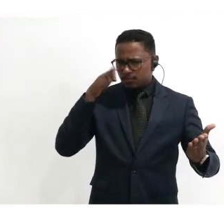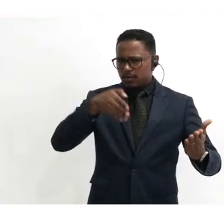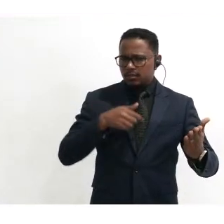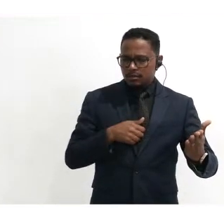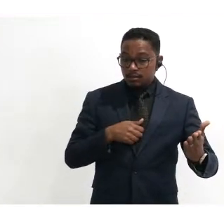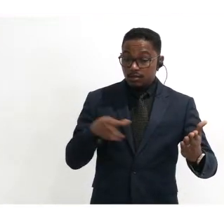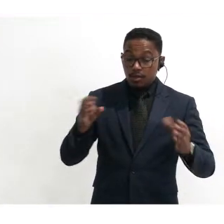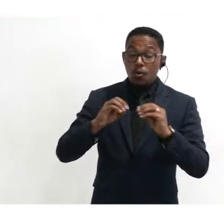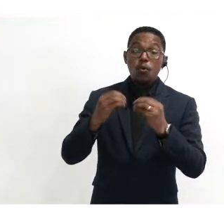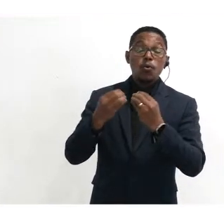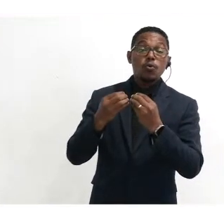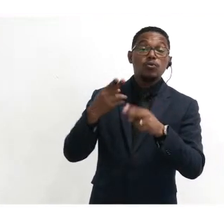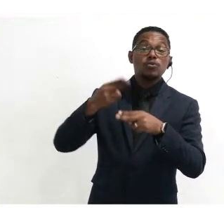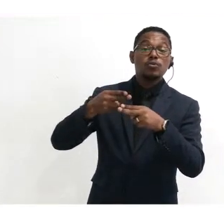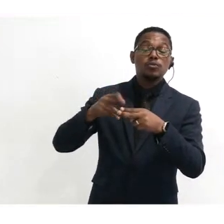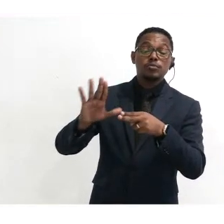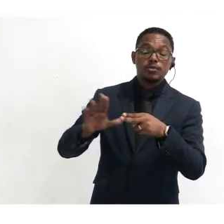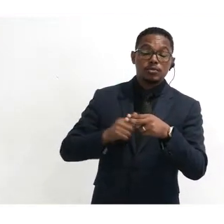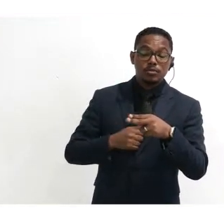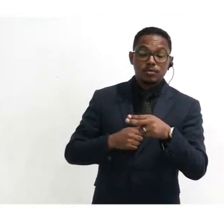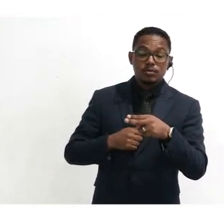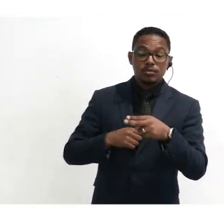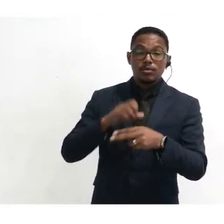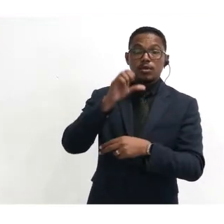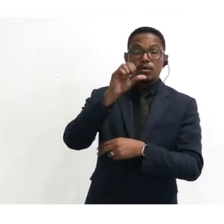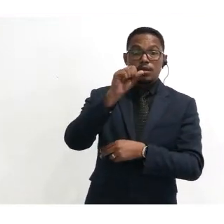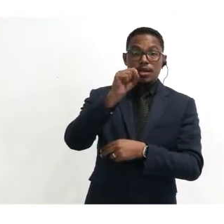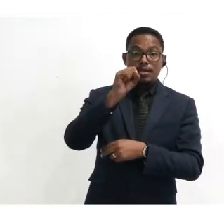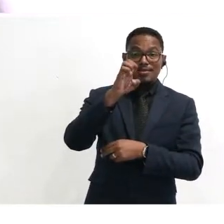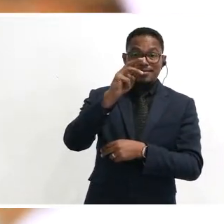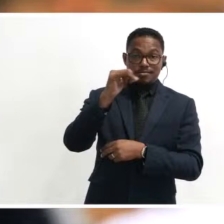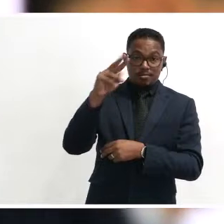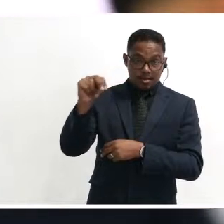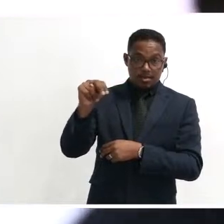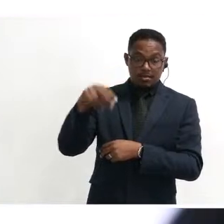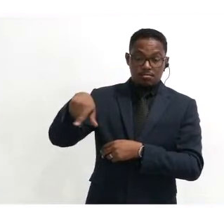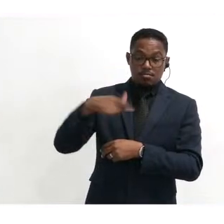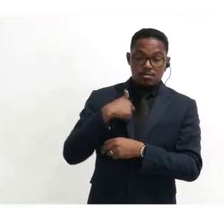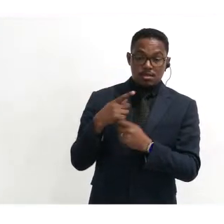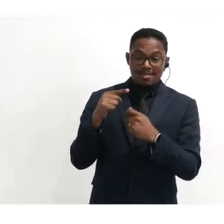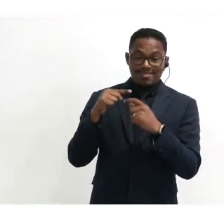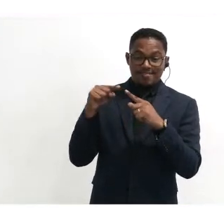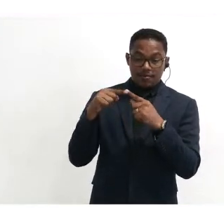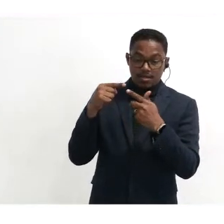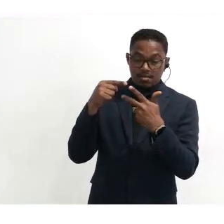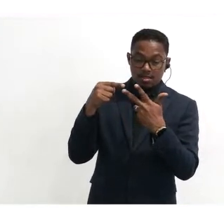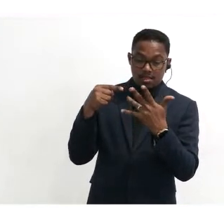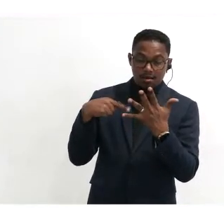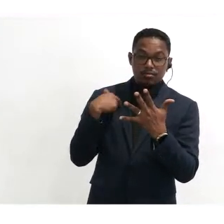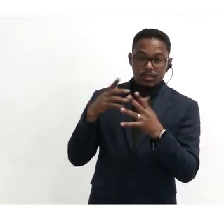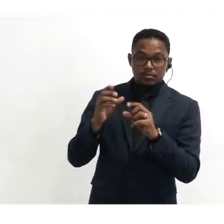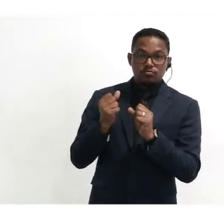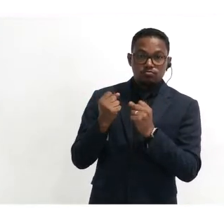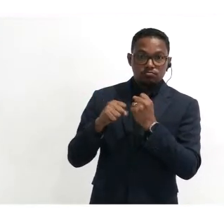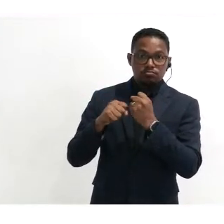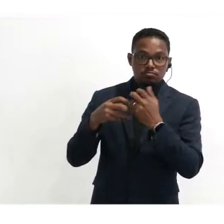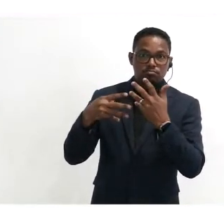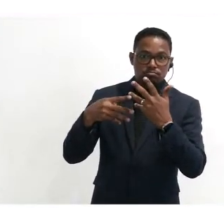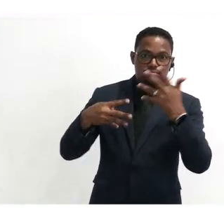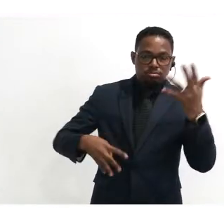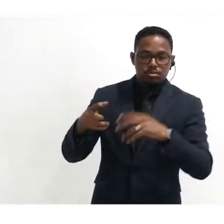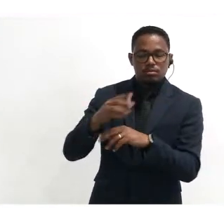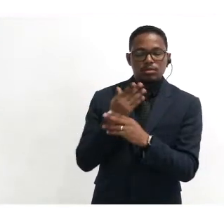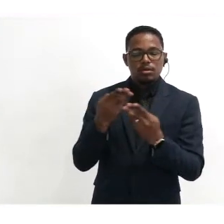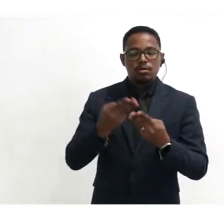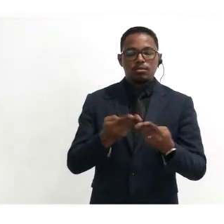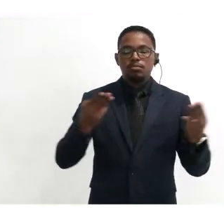SEMI, and they have a number of specifications on semiconductor and packaging materials and how